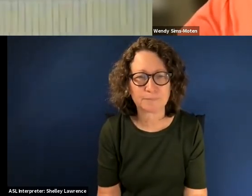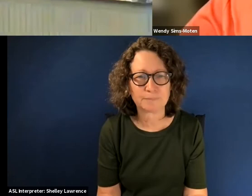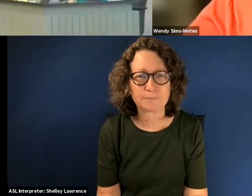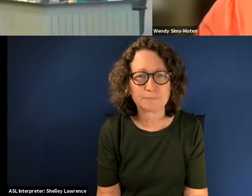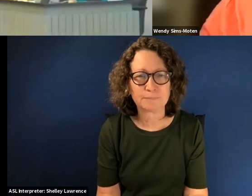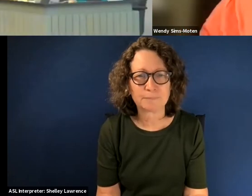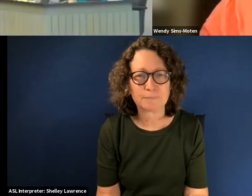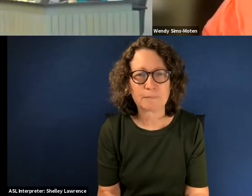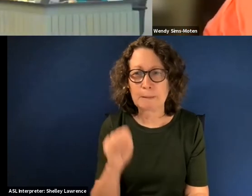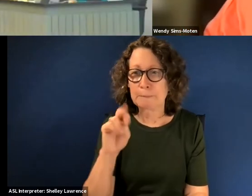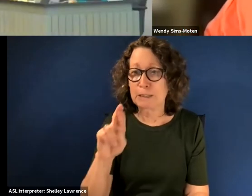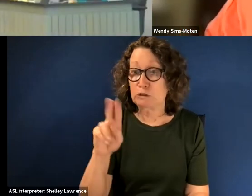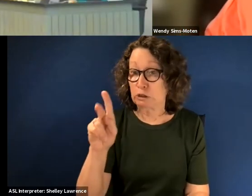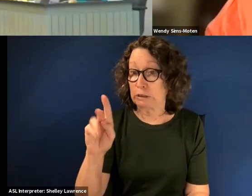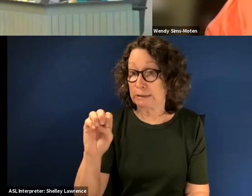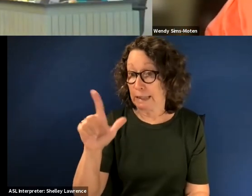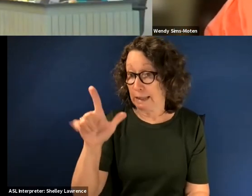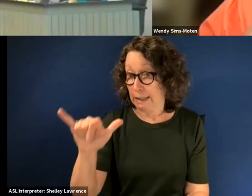Mr. Kelly.